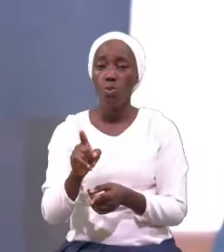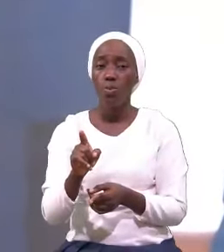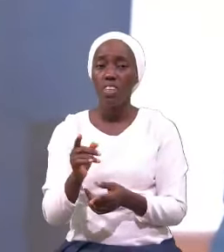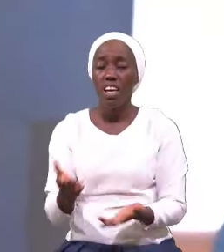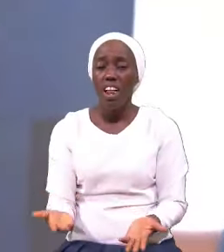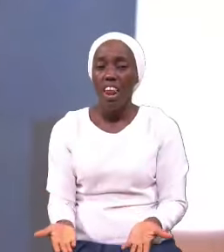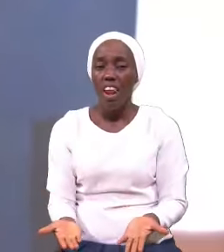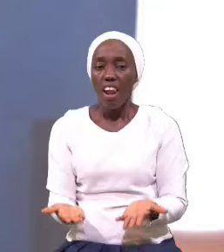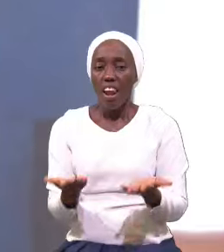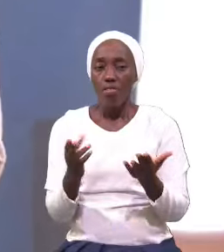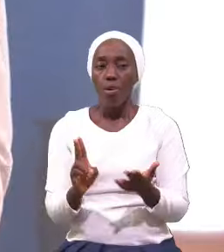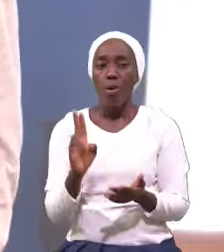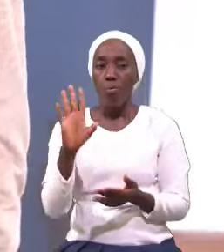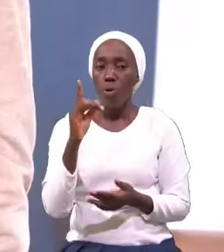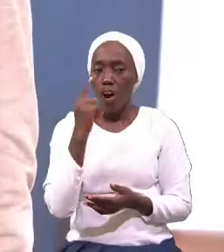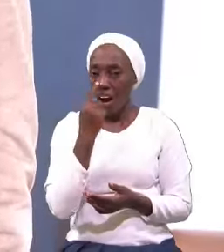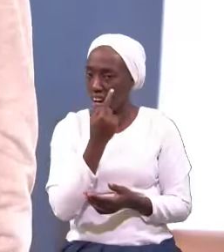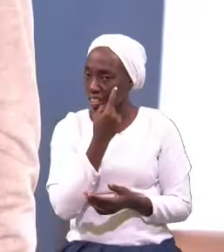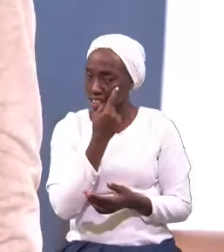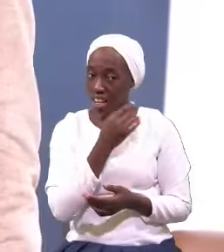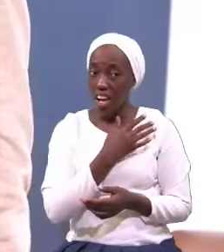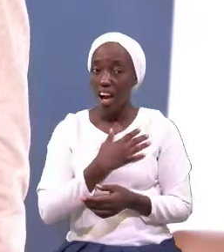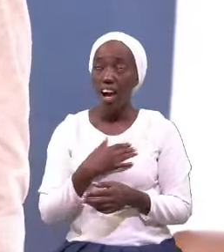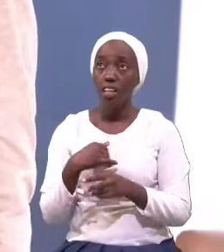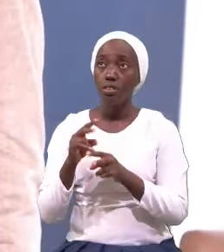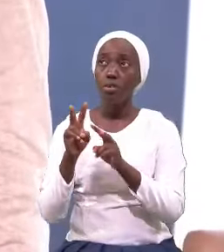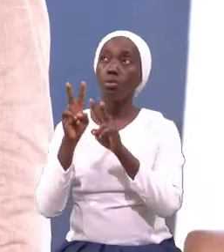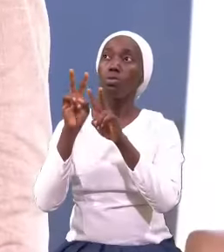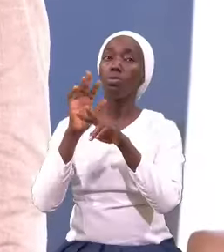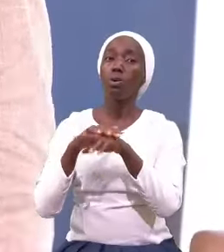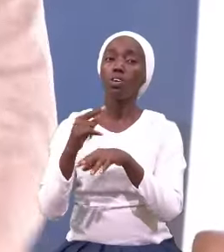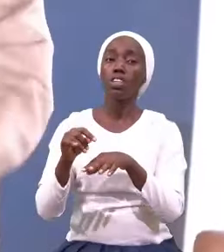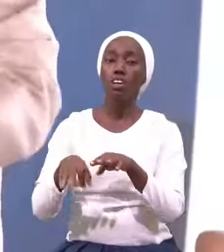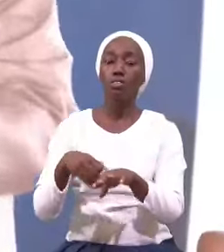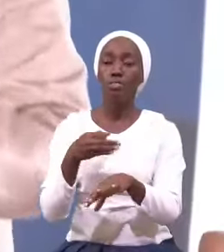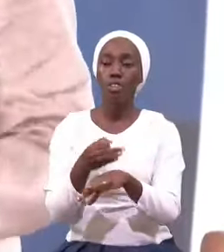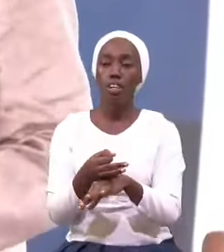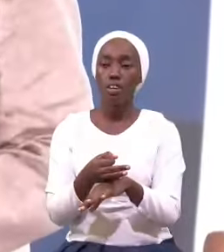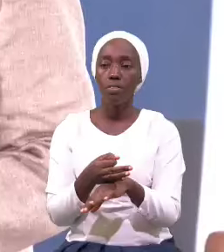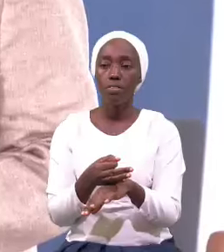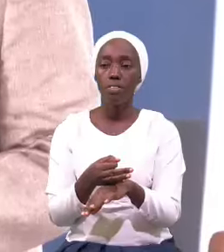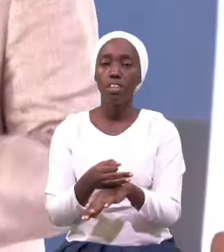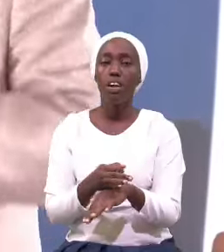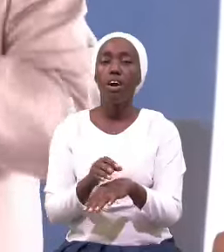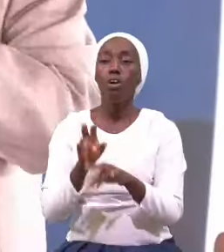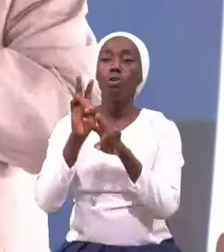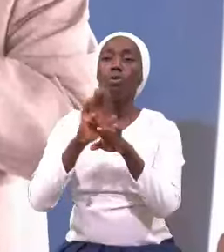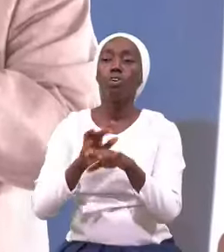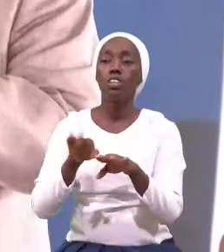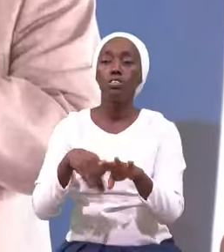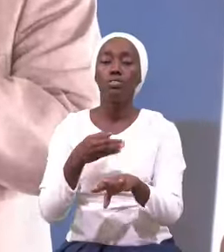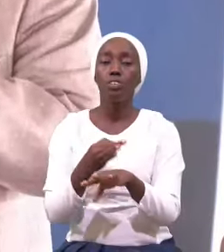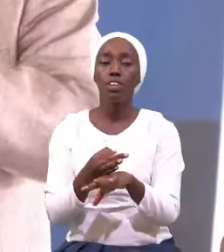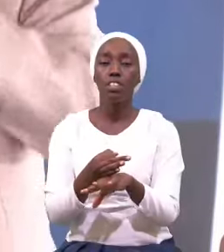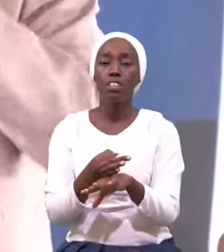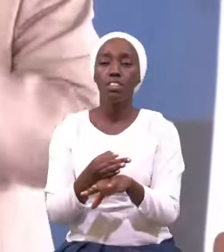lift up your eyes and look on the fields. On the fields,